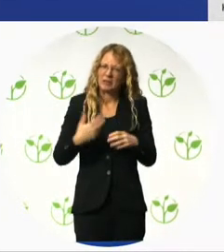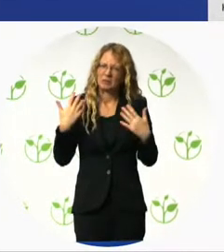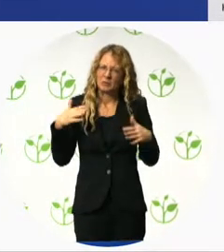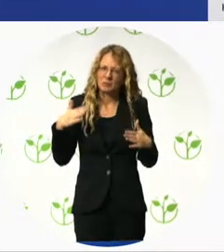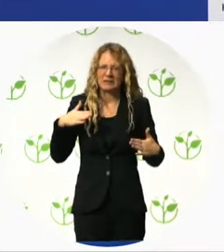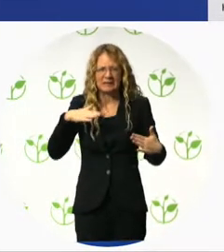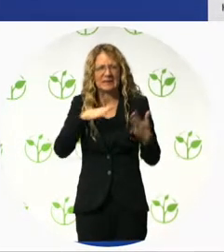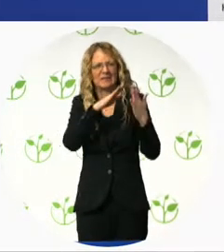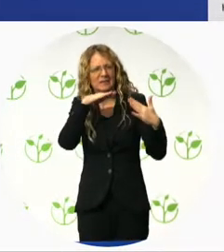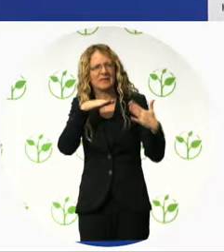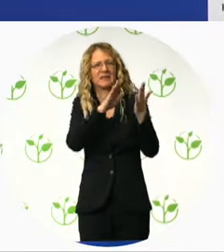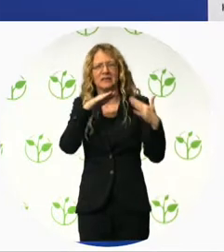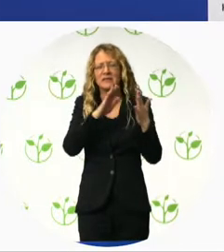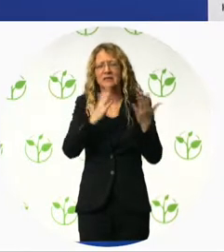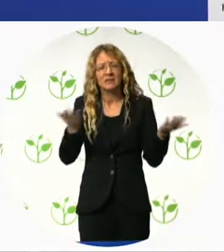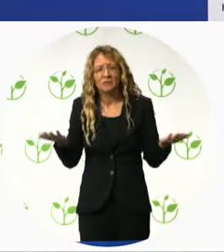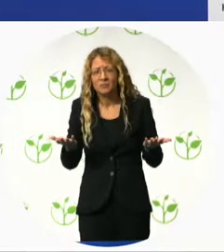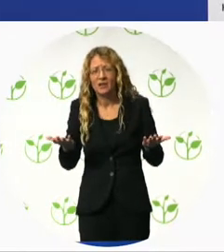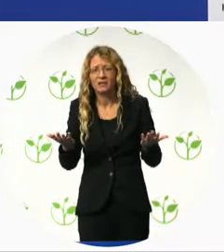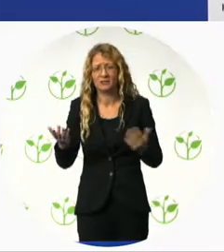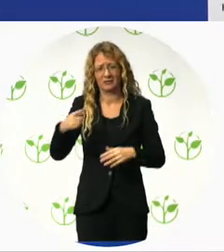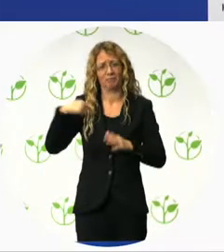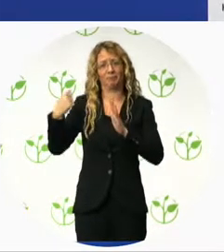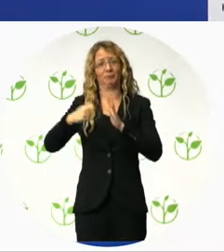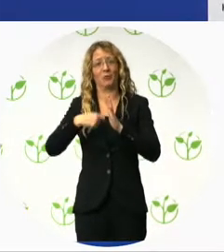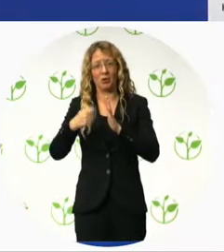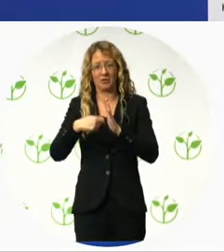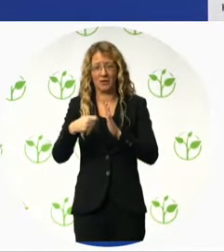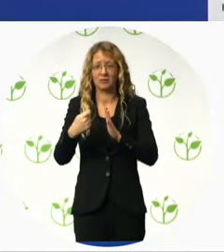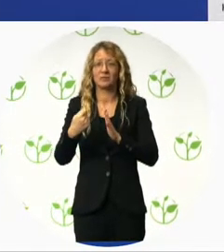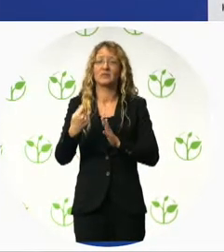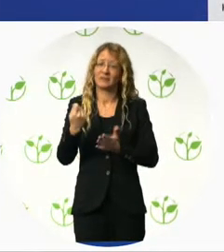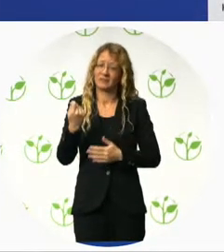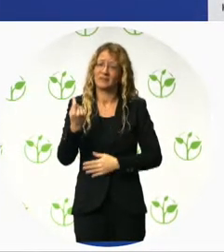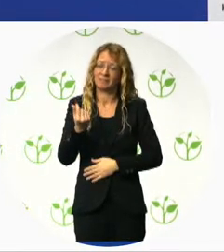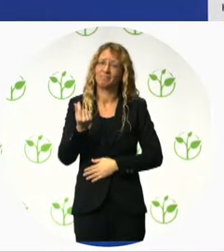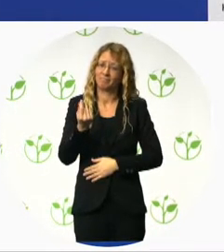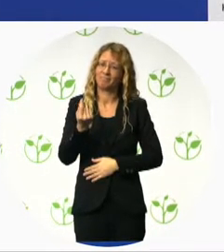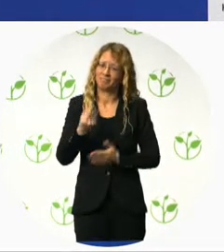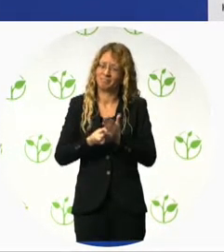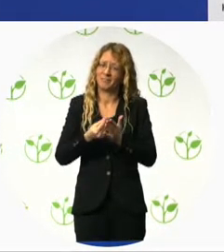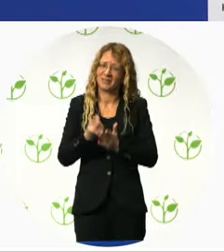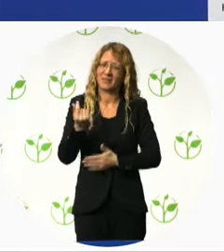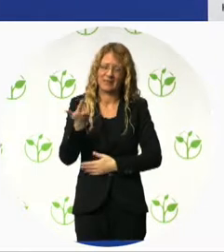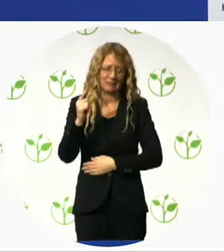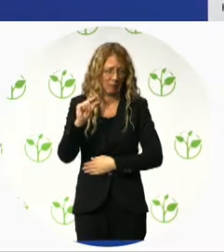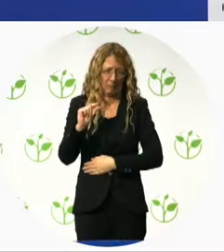financial structure that we still don't have, but the important is that the government has